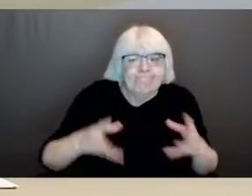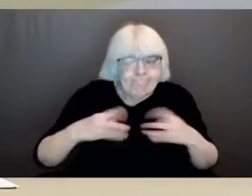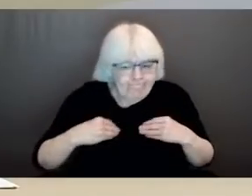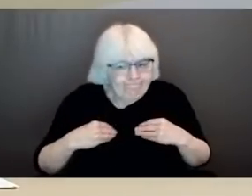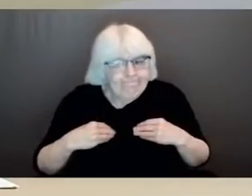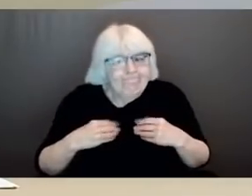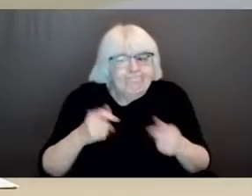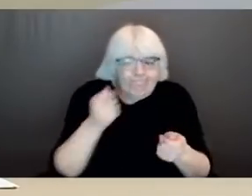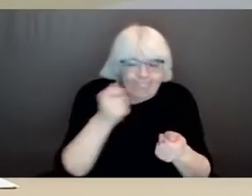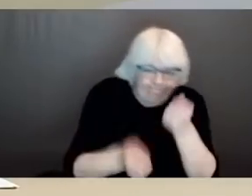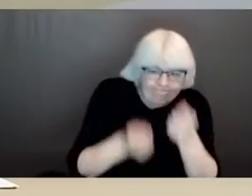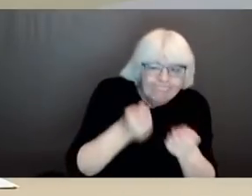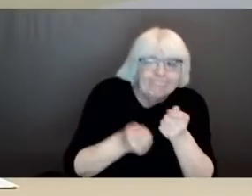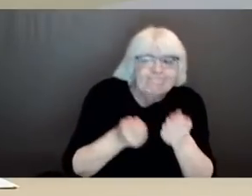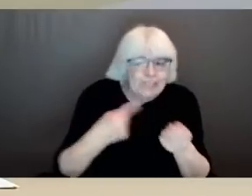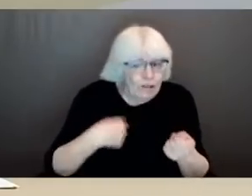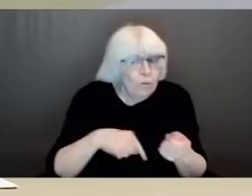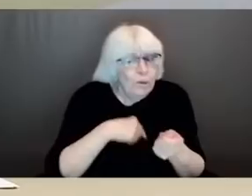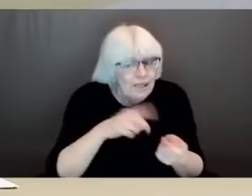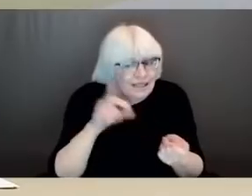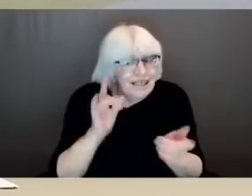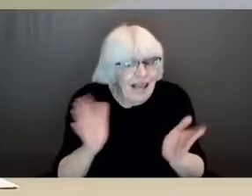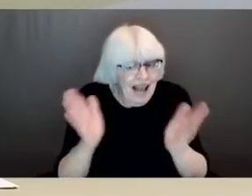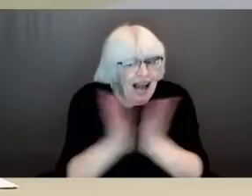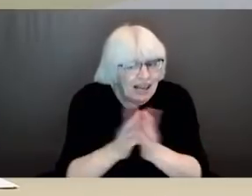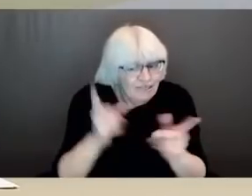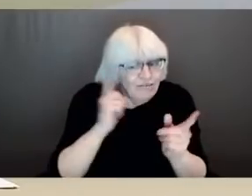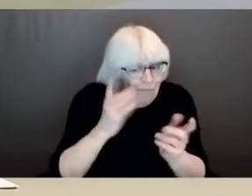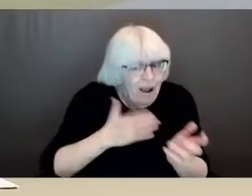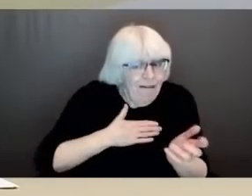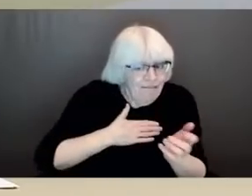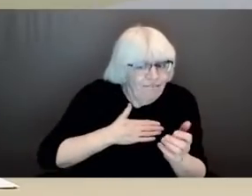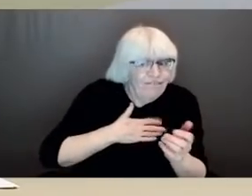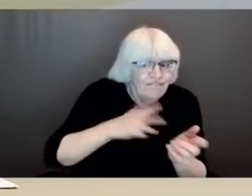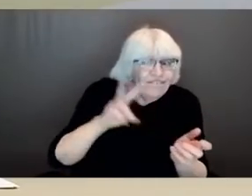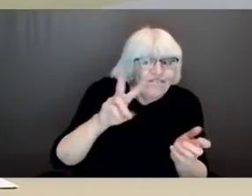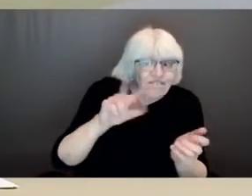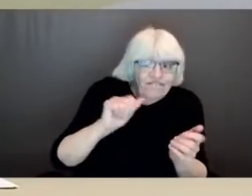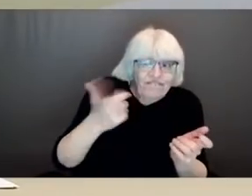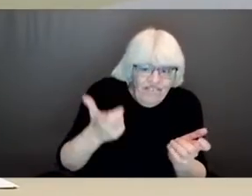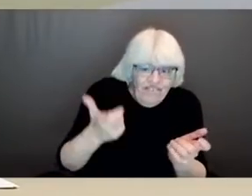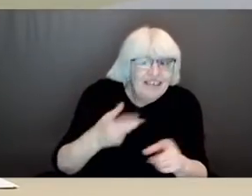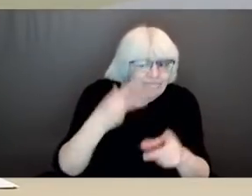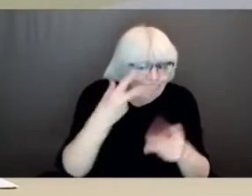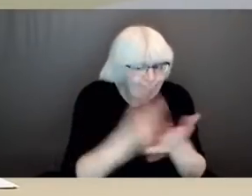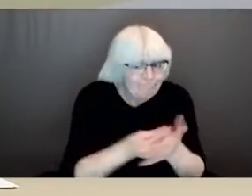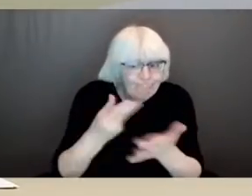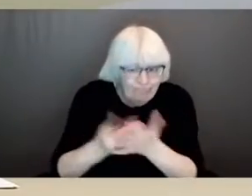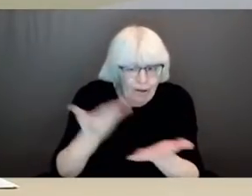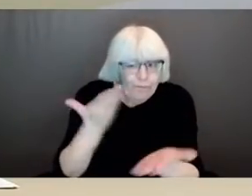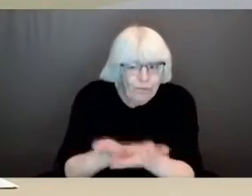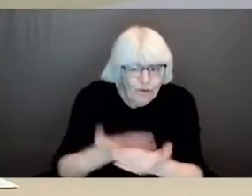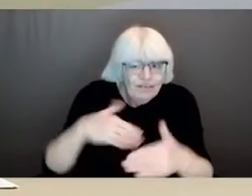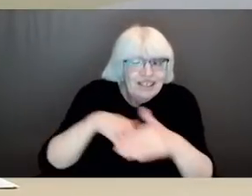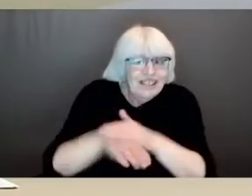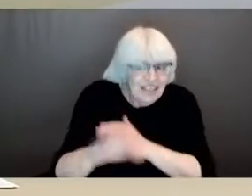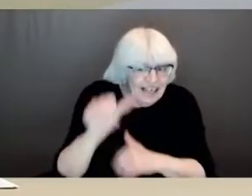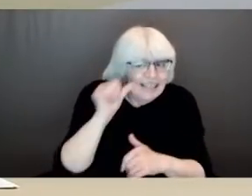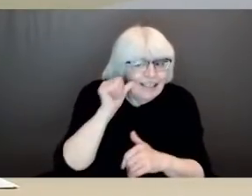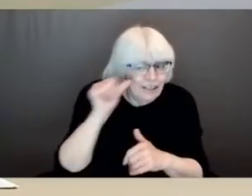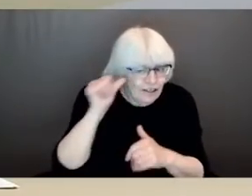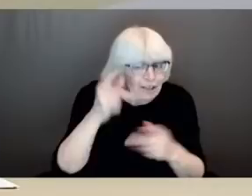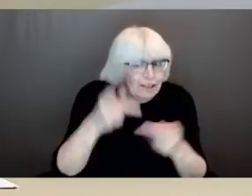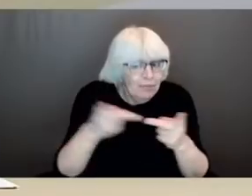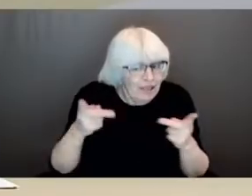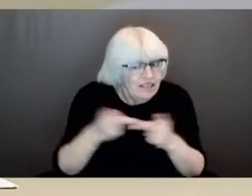my vaccine pass and identification going in somewhere yesterday, so it